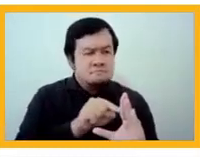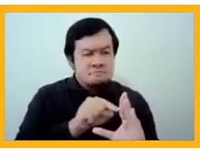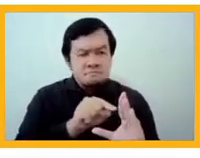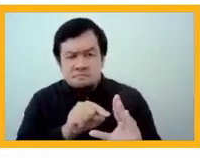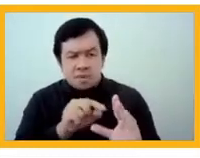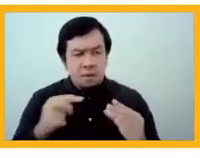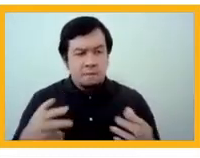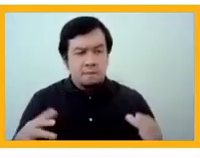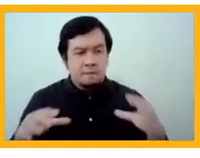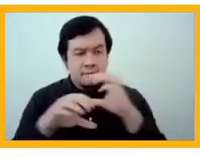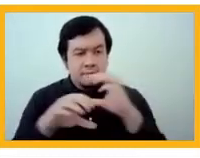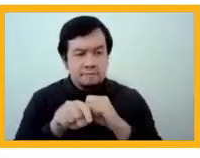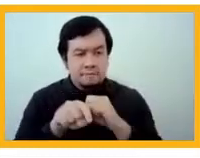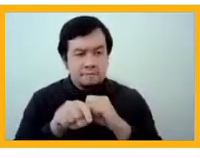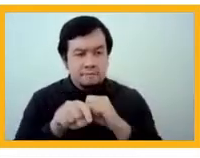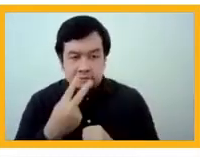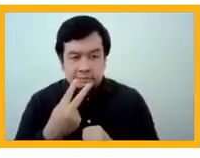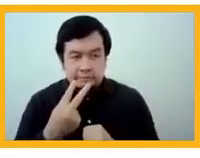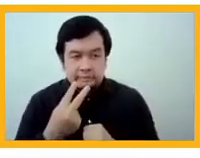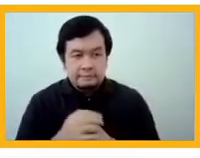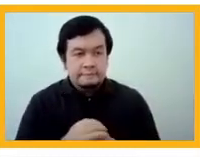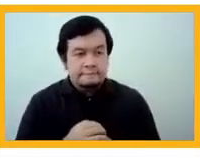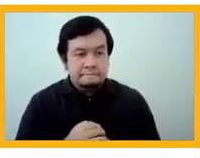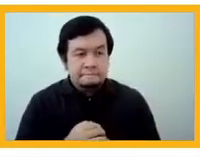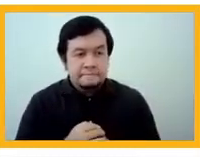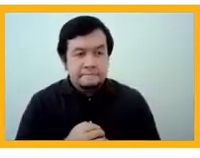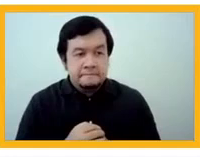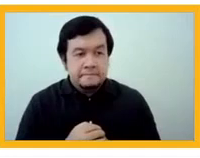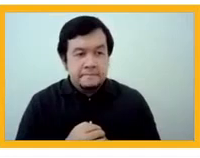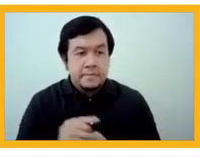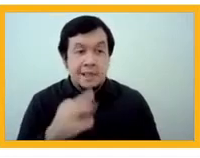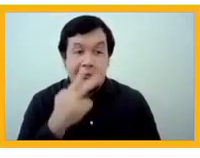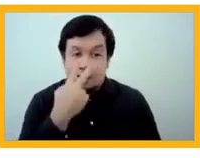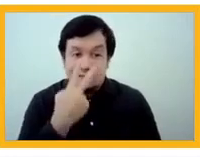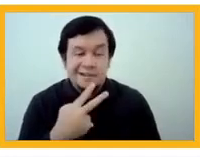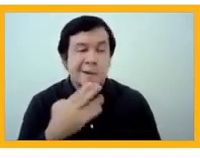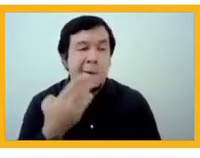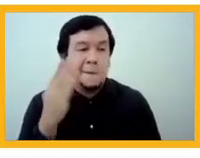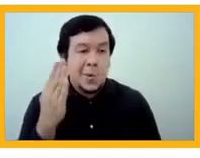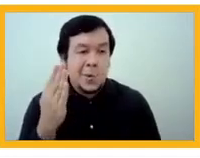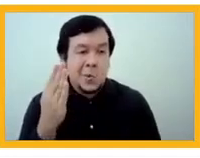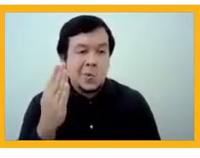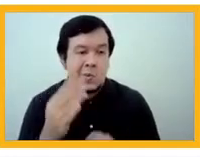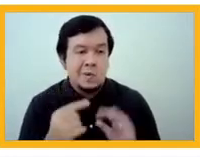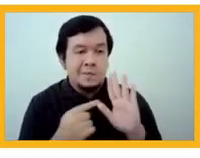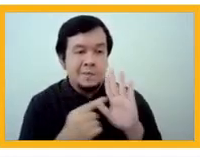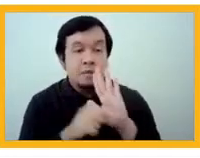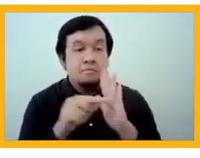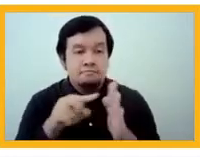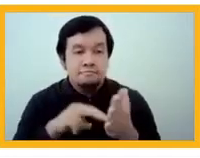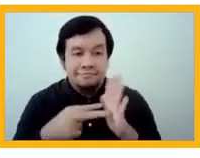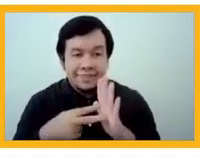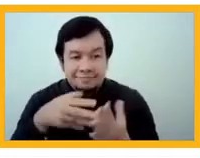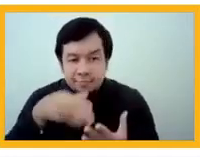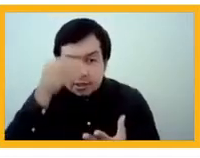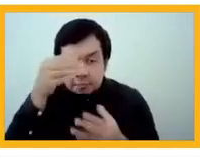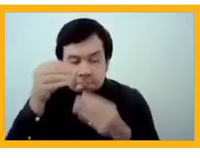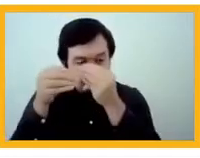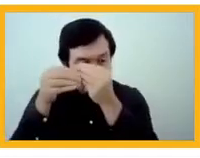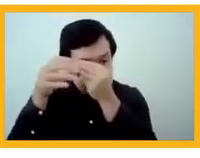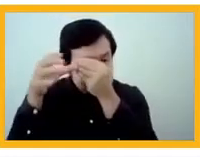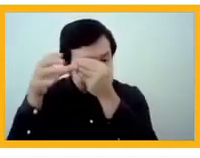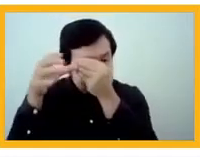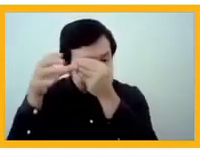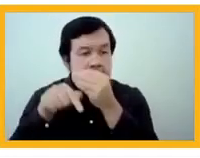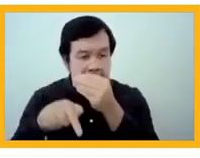third. Now, the blue dots are showing you how much learning gain or value added there was in the control group. And the red line is showing you how much there